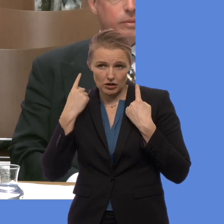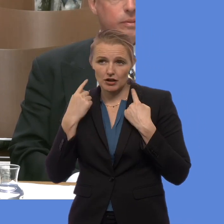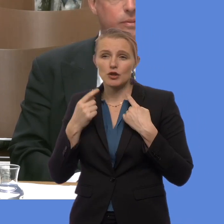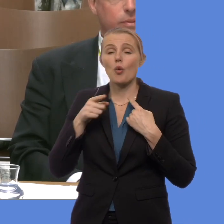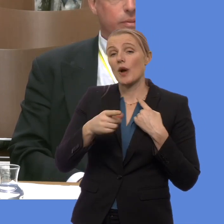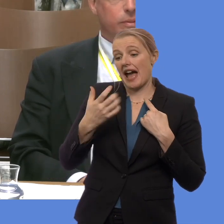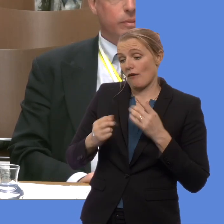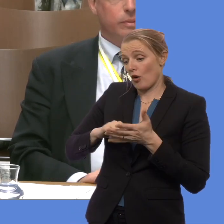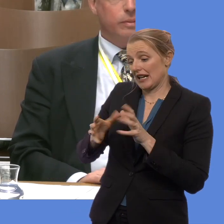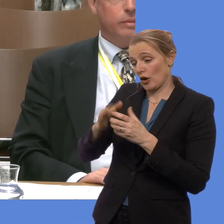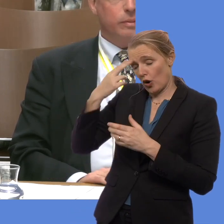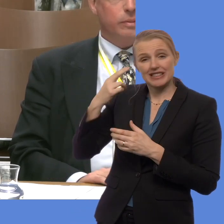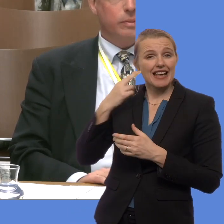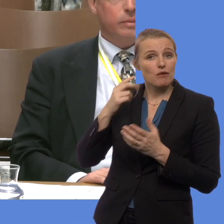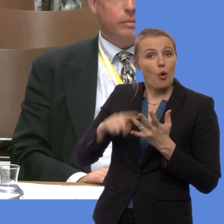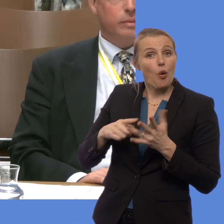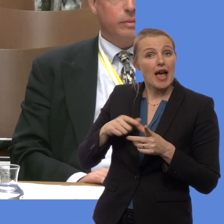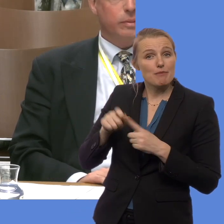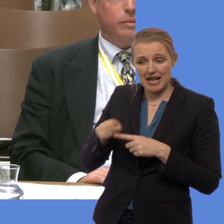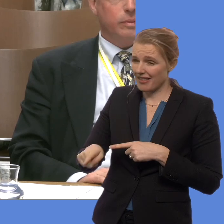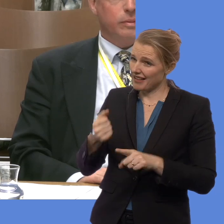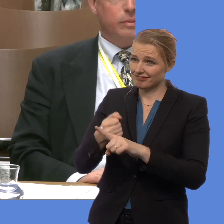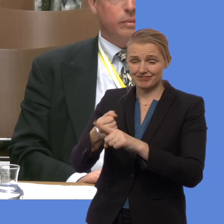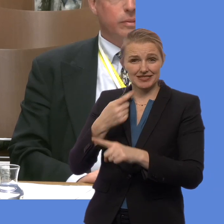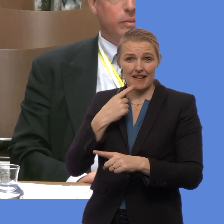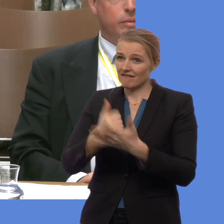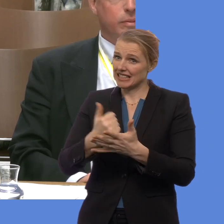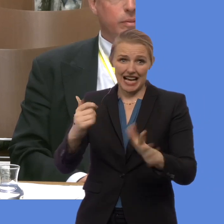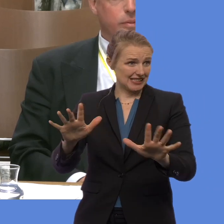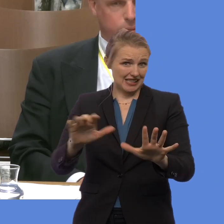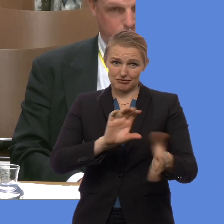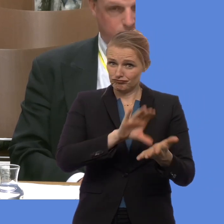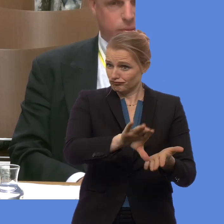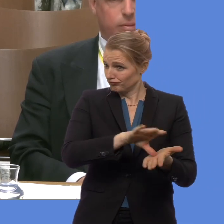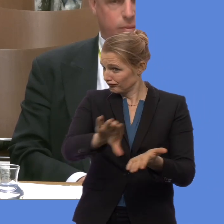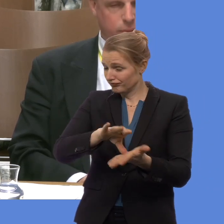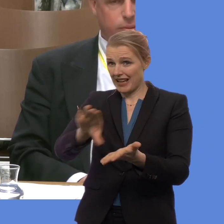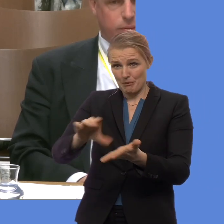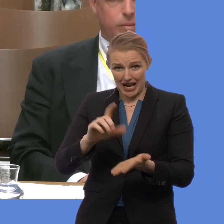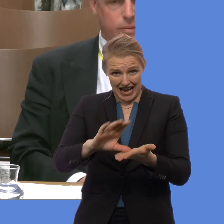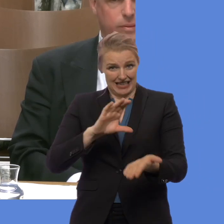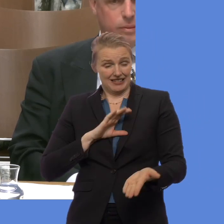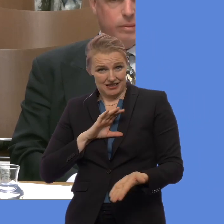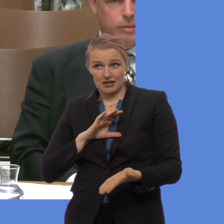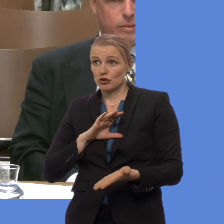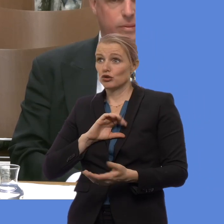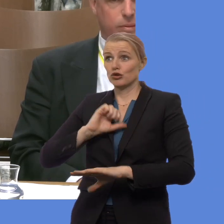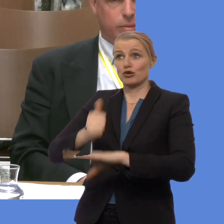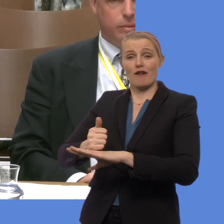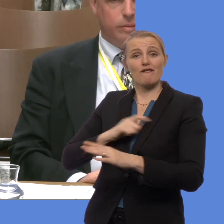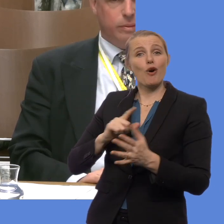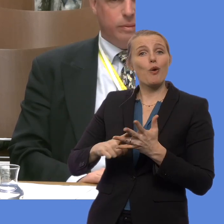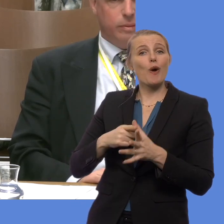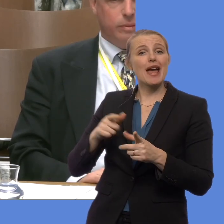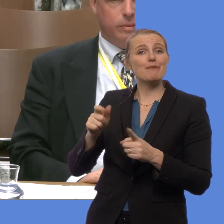OAP, and they made that point. Listen, this is fantastic what you're doing. Mm-hmm. Can we have access to it through our